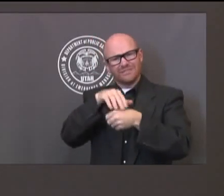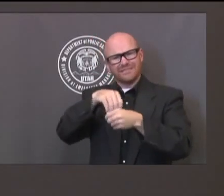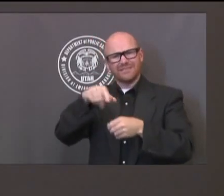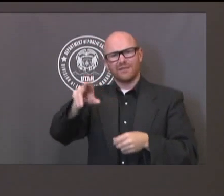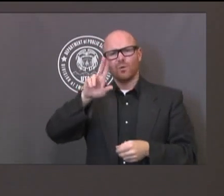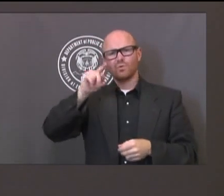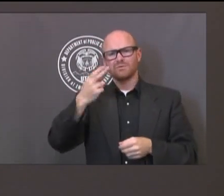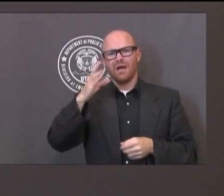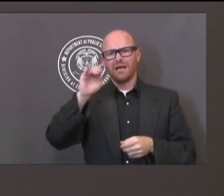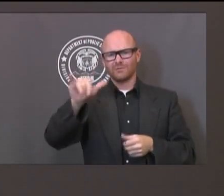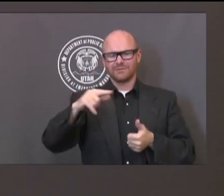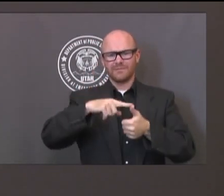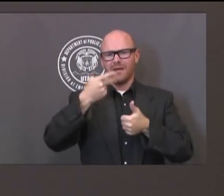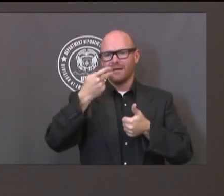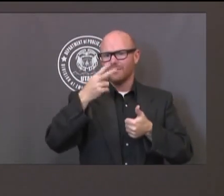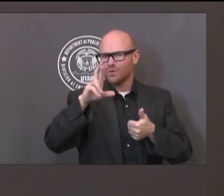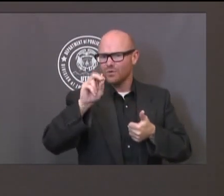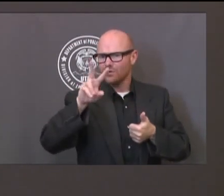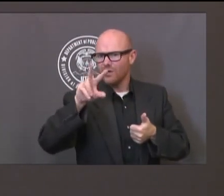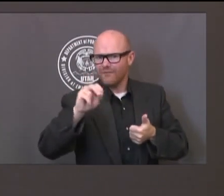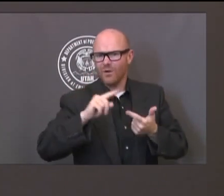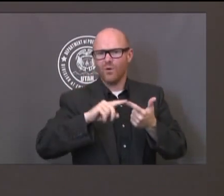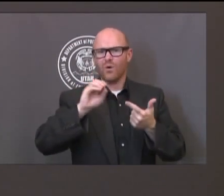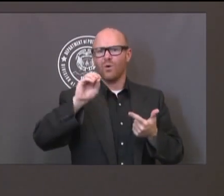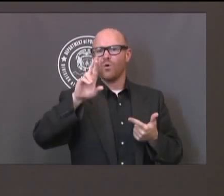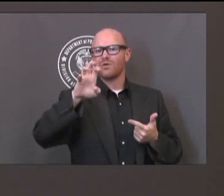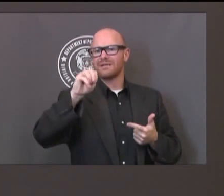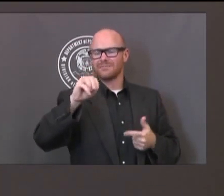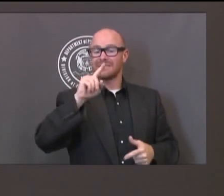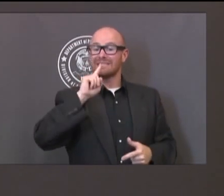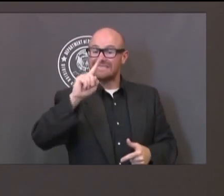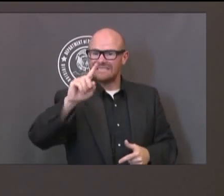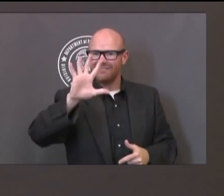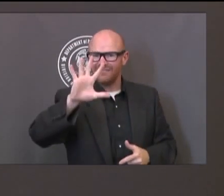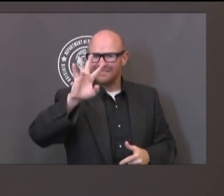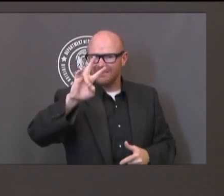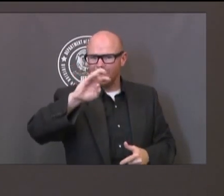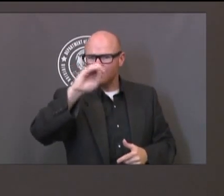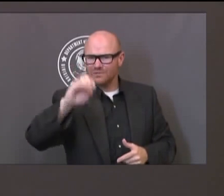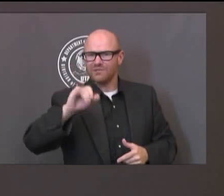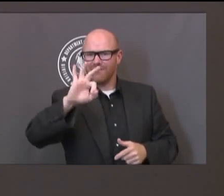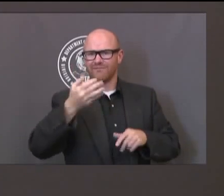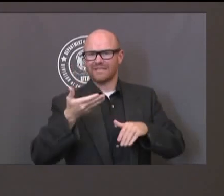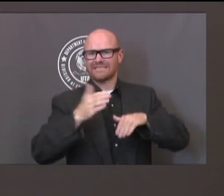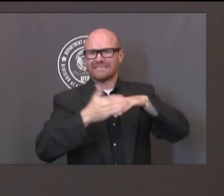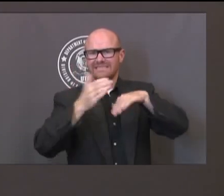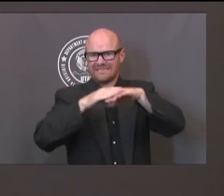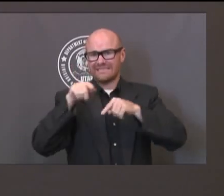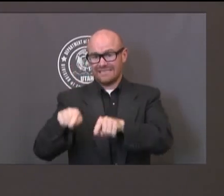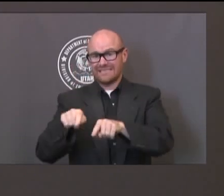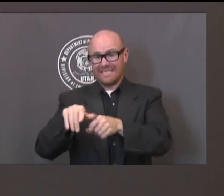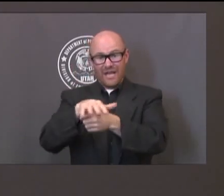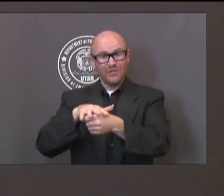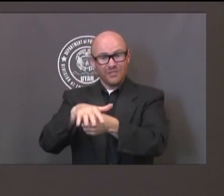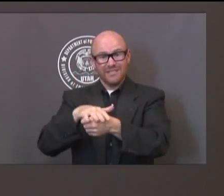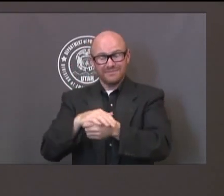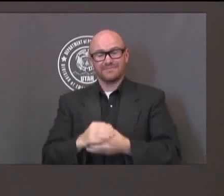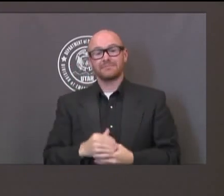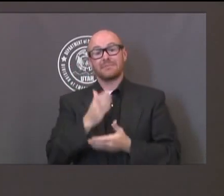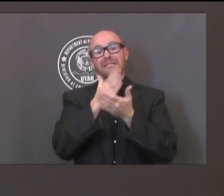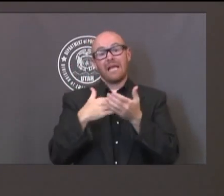Provo and Orem account for over 57% of Utah County's cases last week. And in some areas of those two